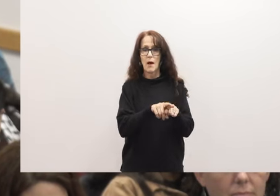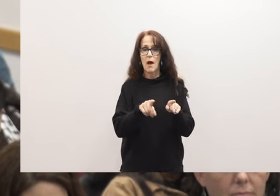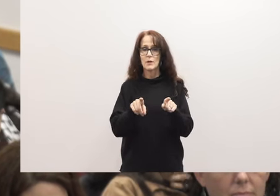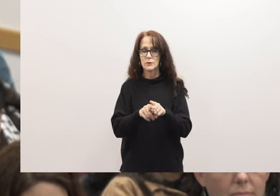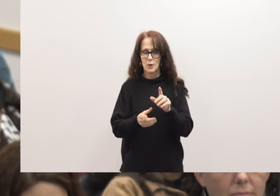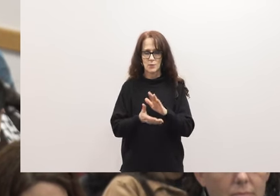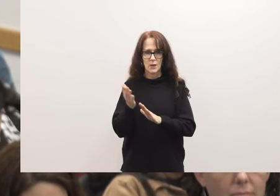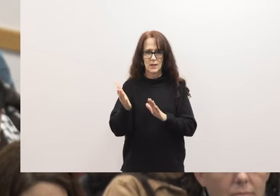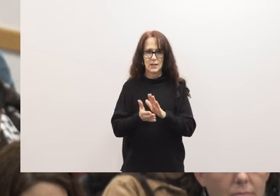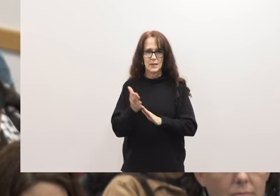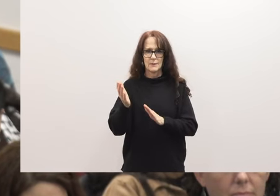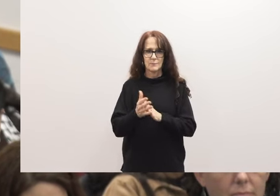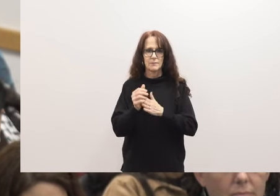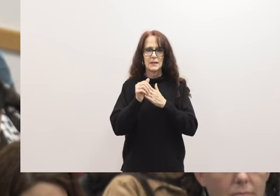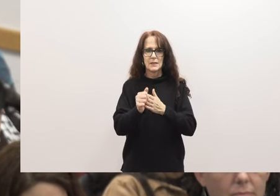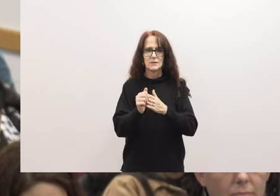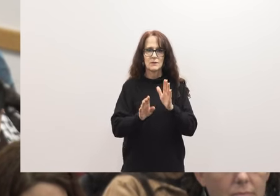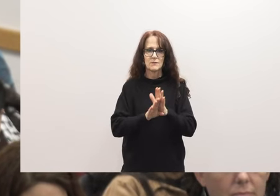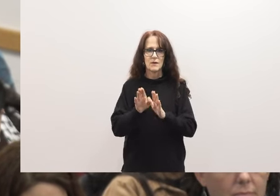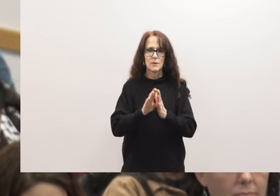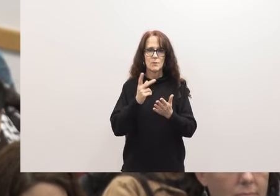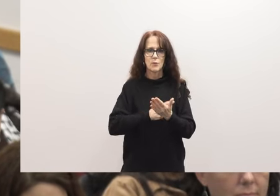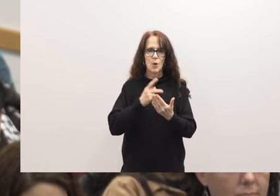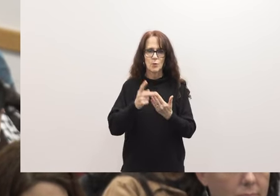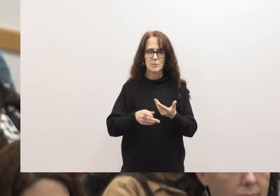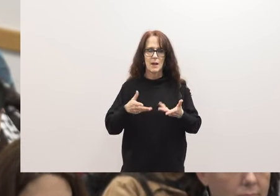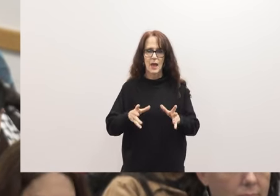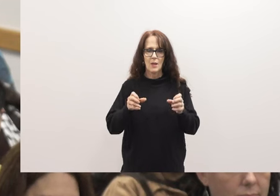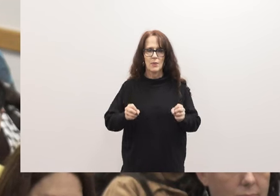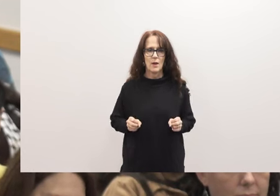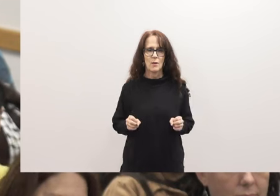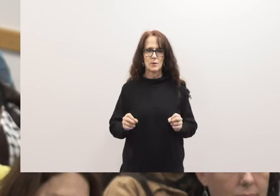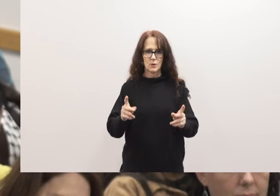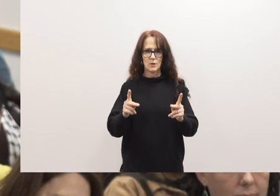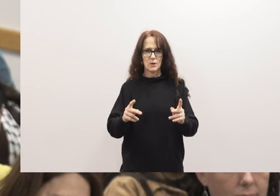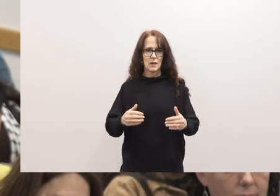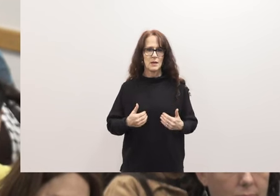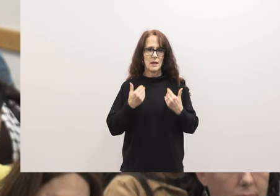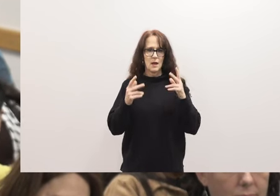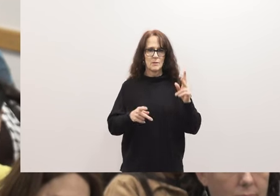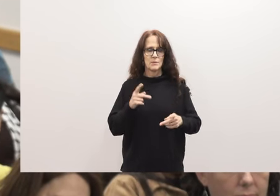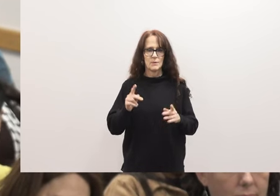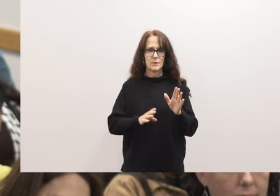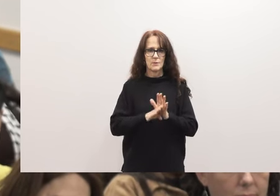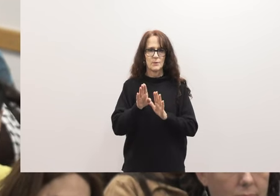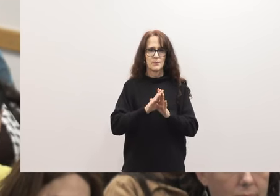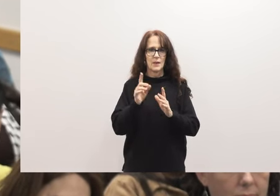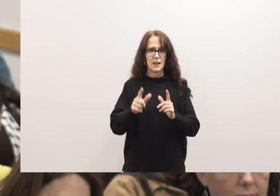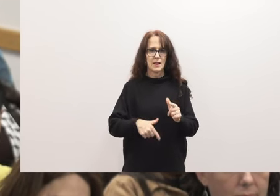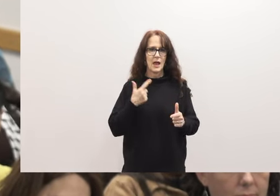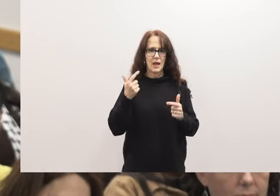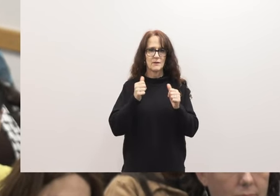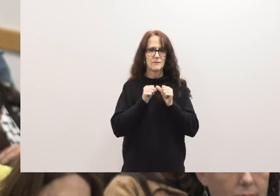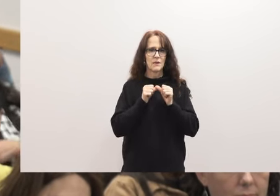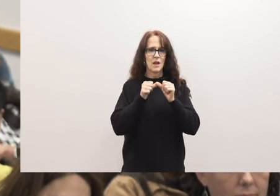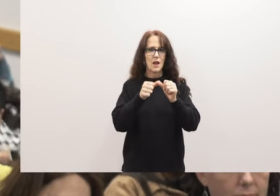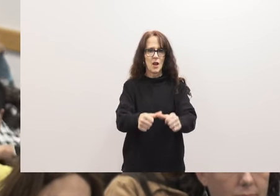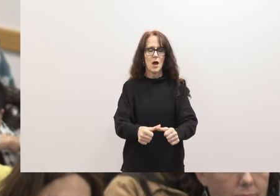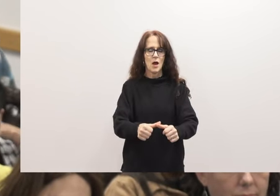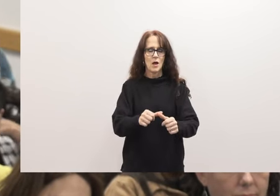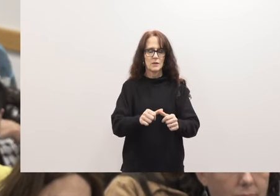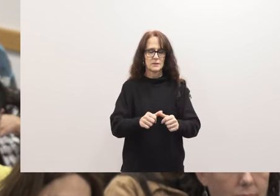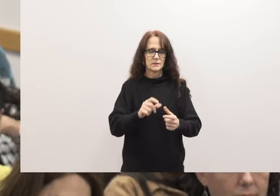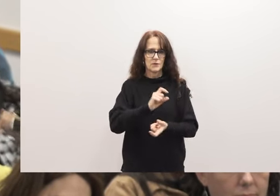running leadership development programs that allow the opportunity for young people to develop into lifelong agents of change and